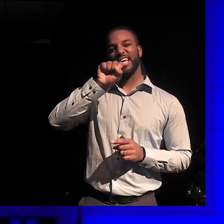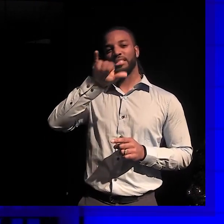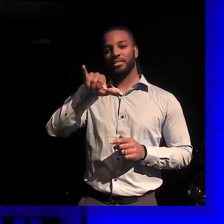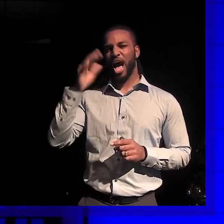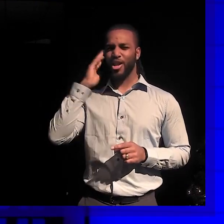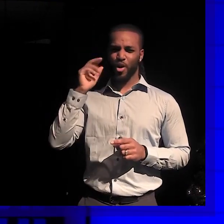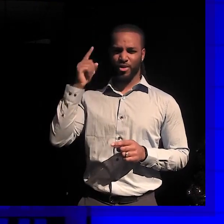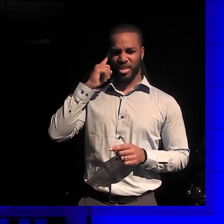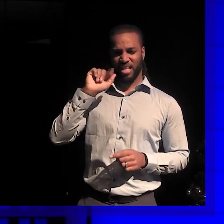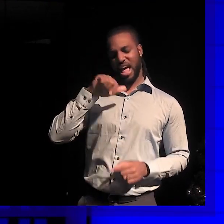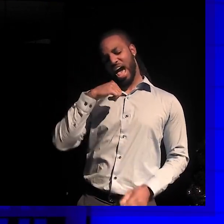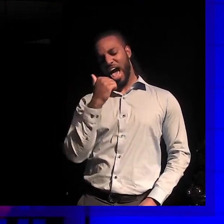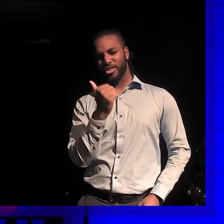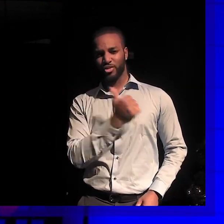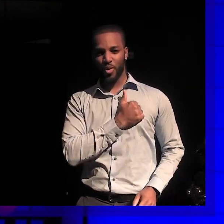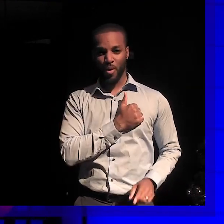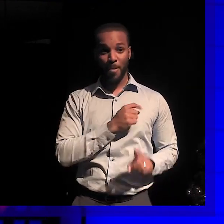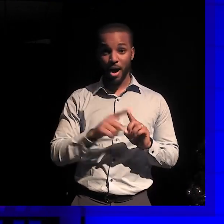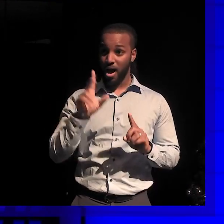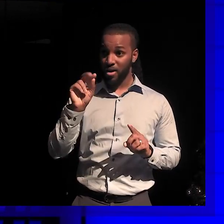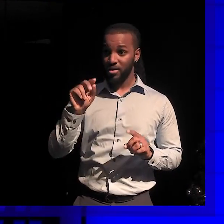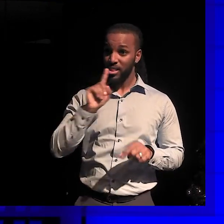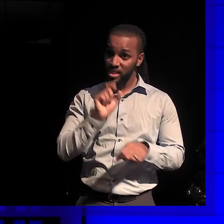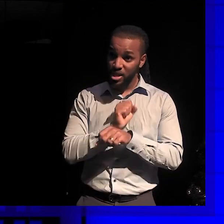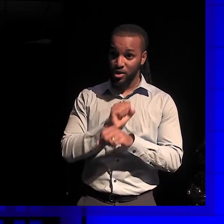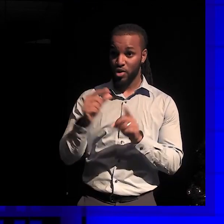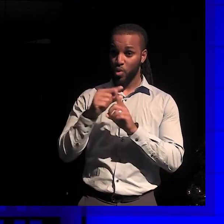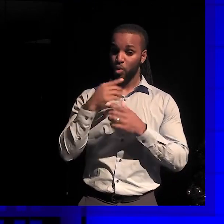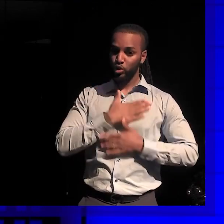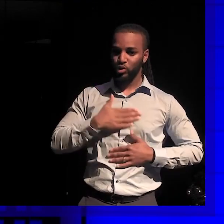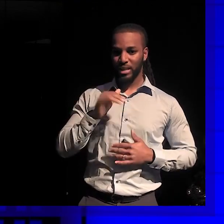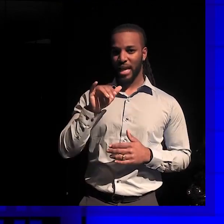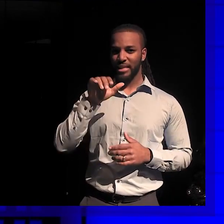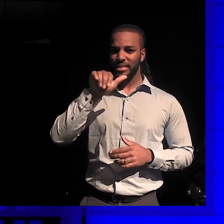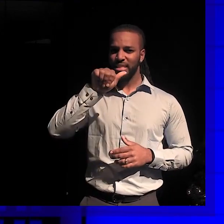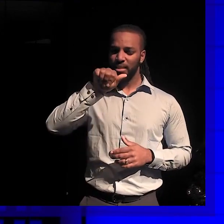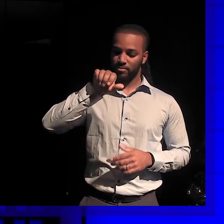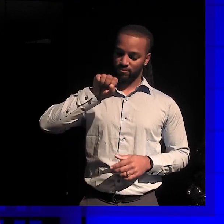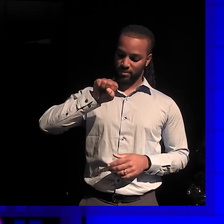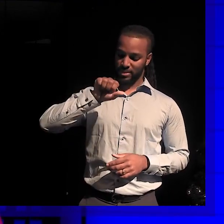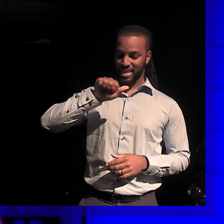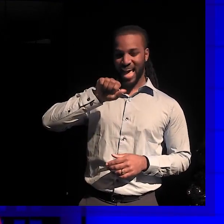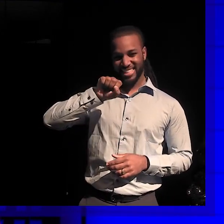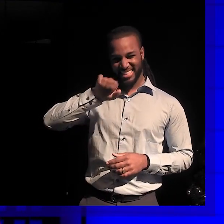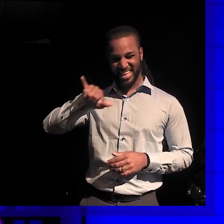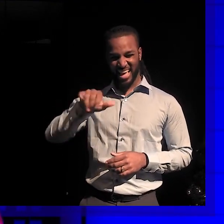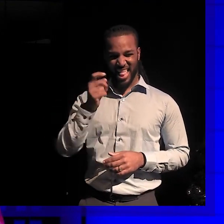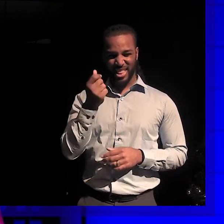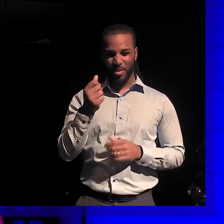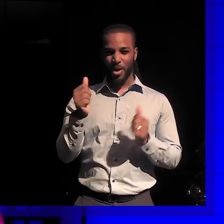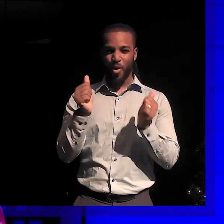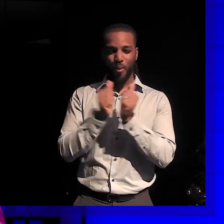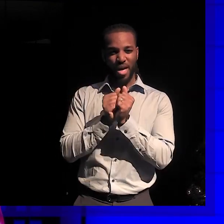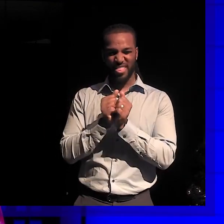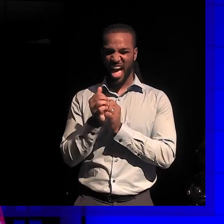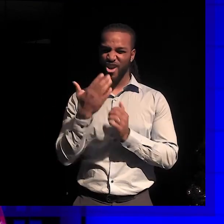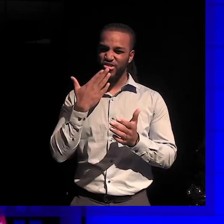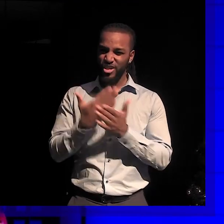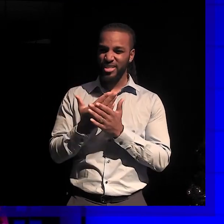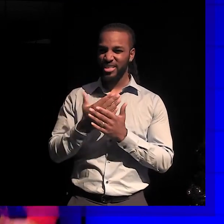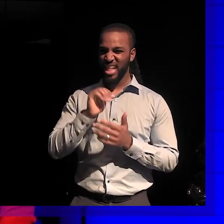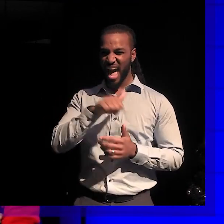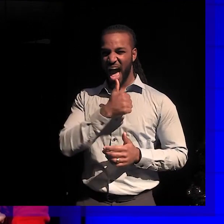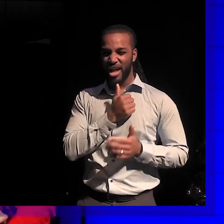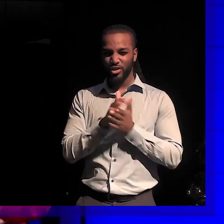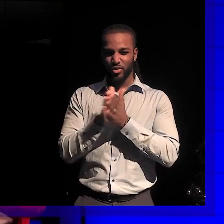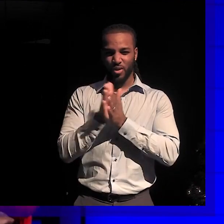with an attitude, but literally, joy is like a sassy, like getting sassy a little bit with good